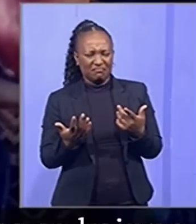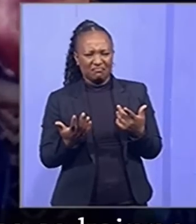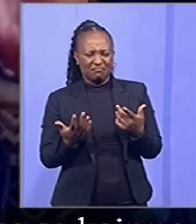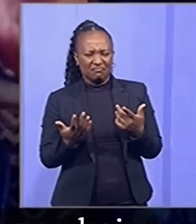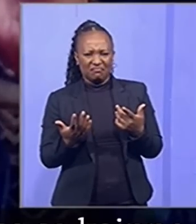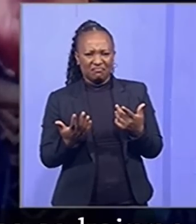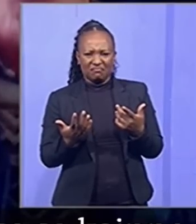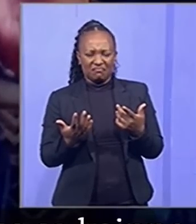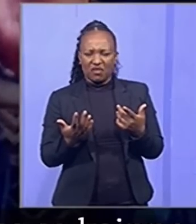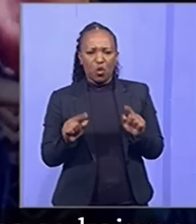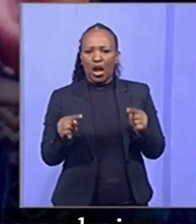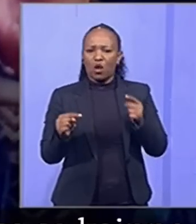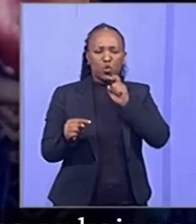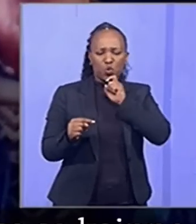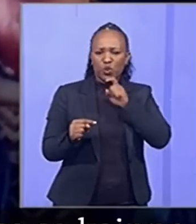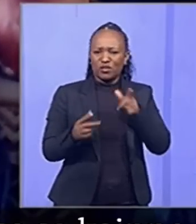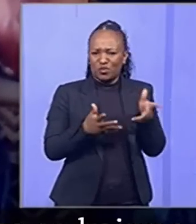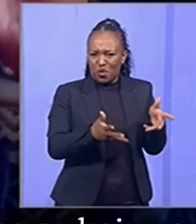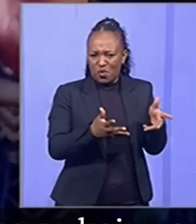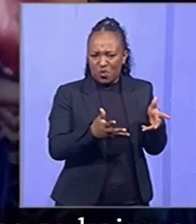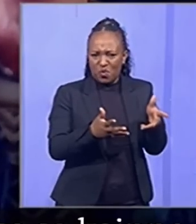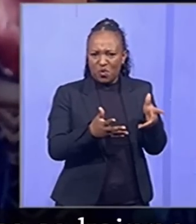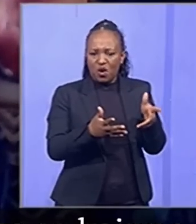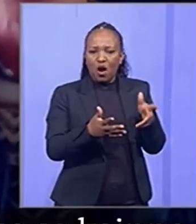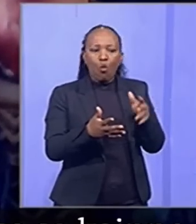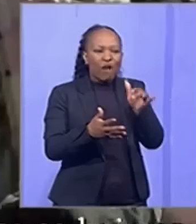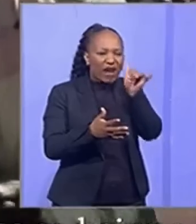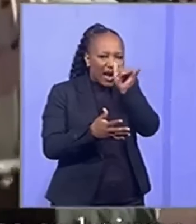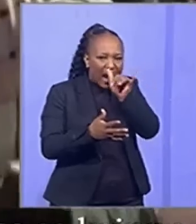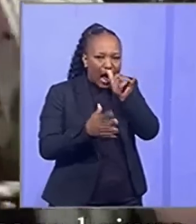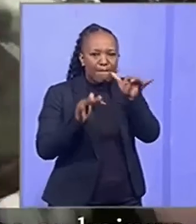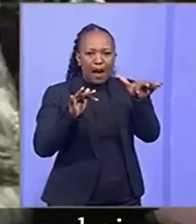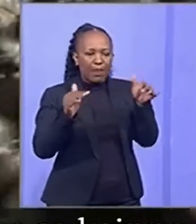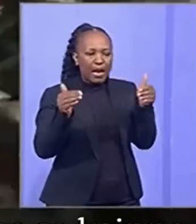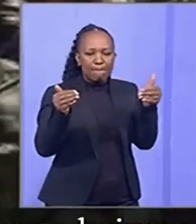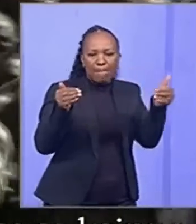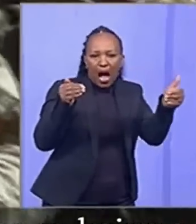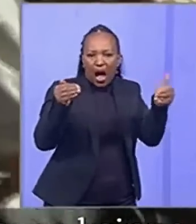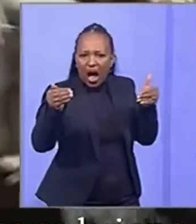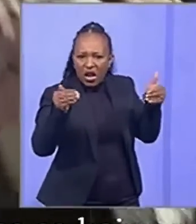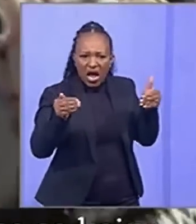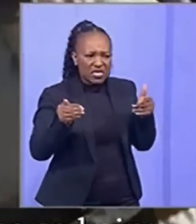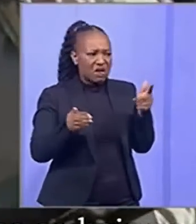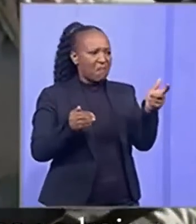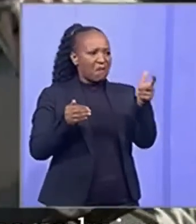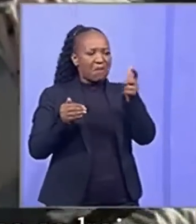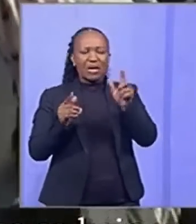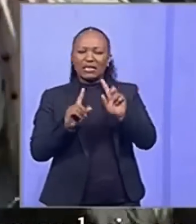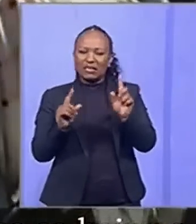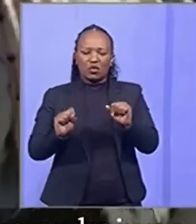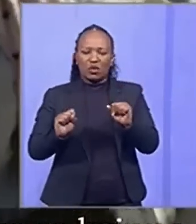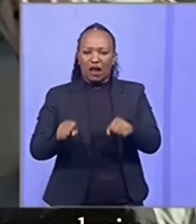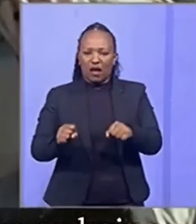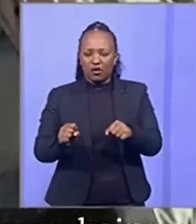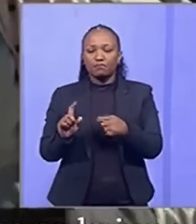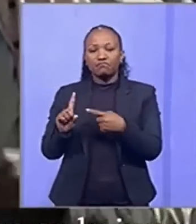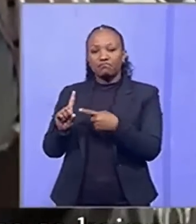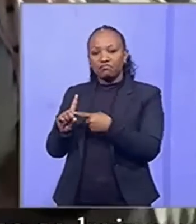that should ever be used in a crowd management situation. Le fa go le jalo Bruce o dumela gore tiro ya mapodisi santse e